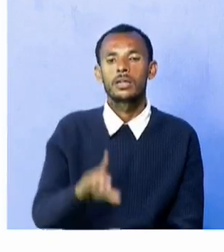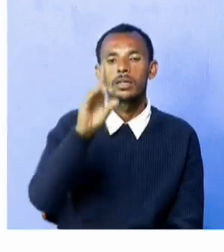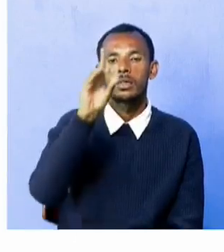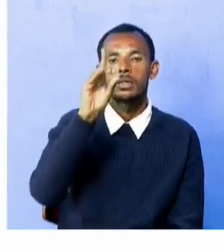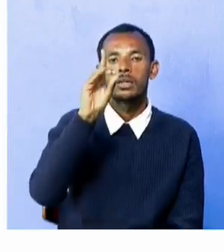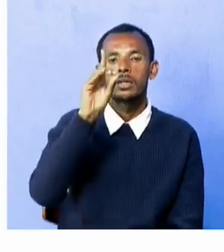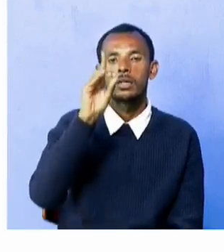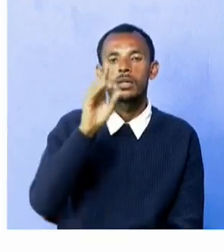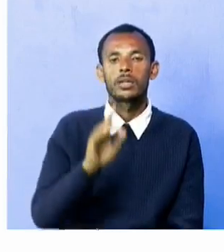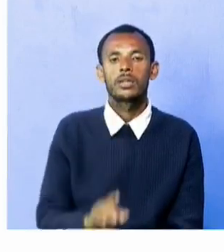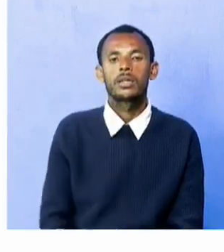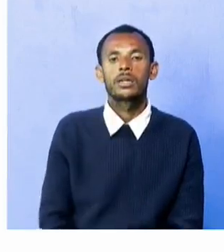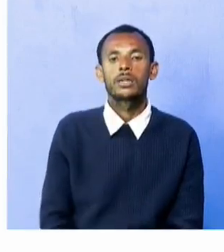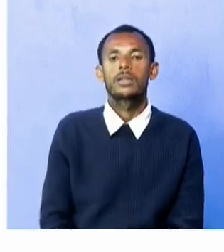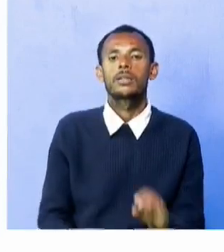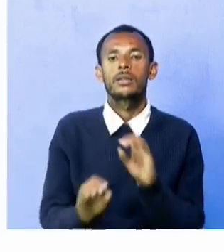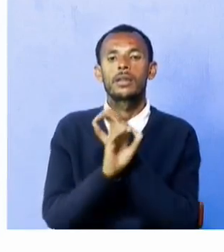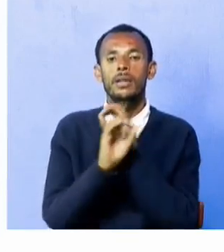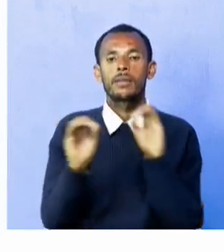D, none.